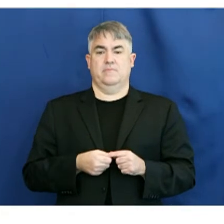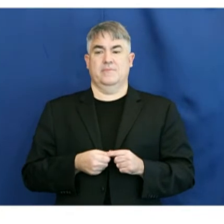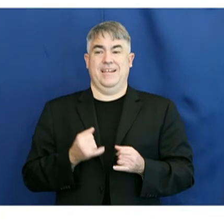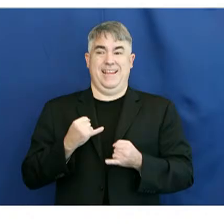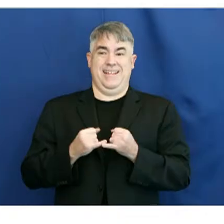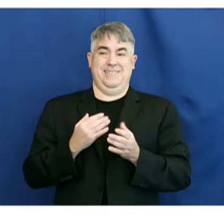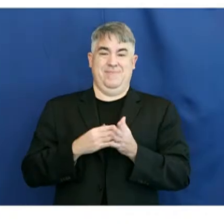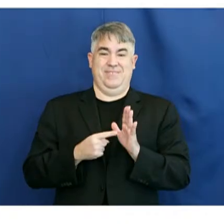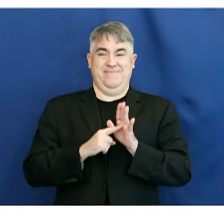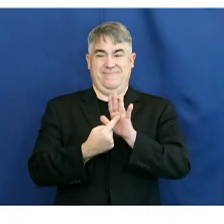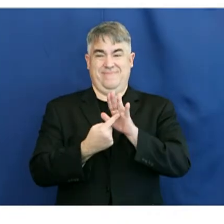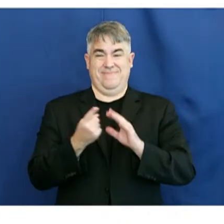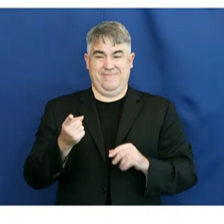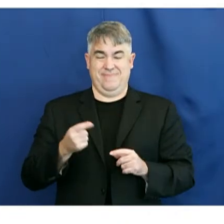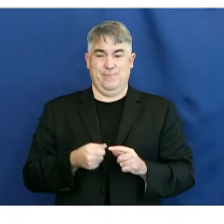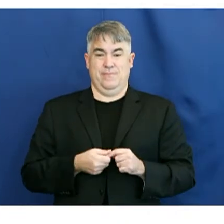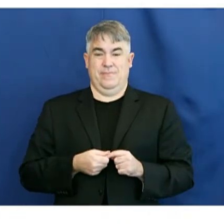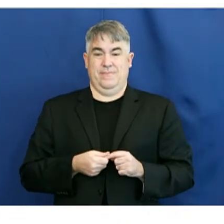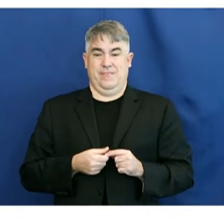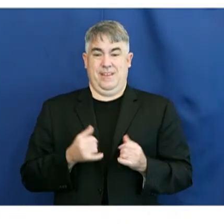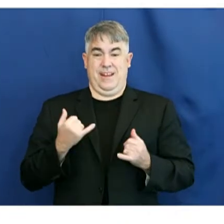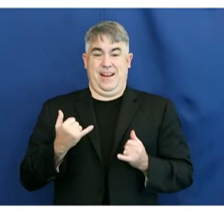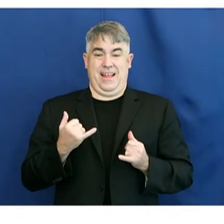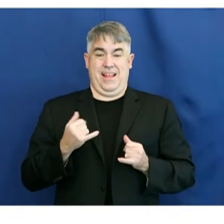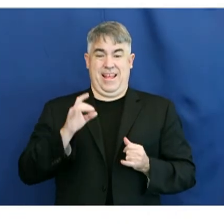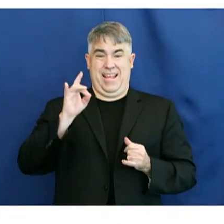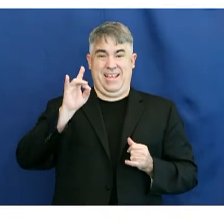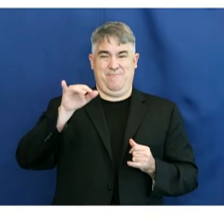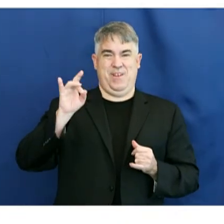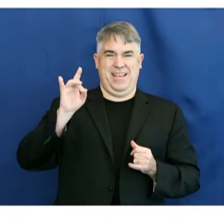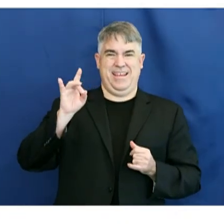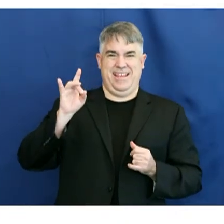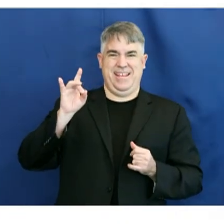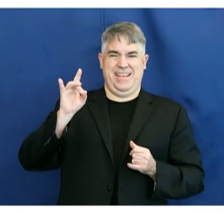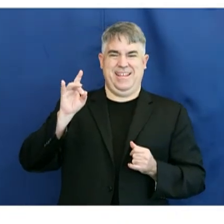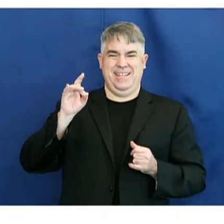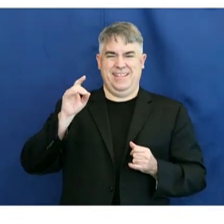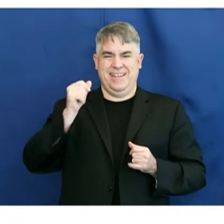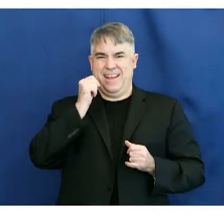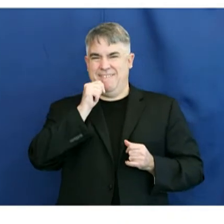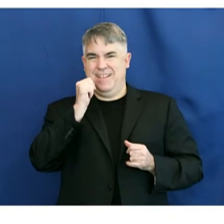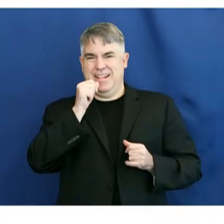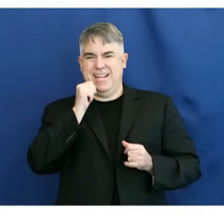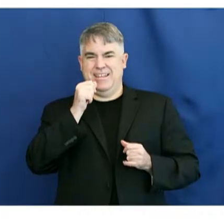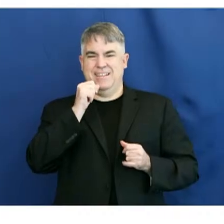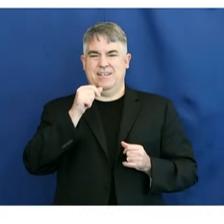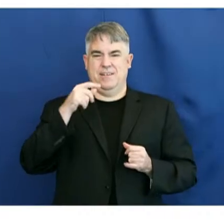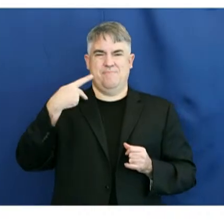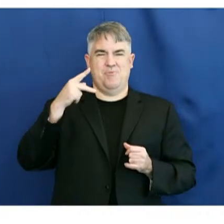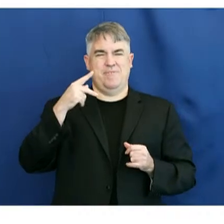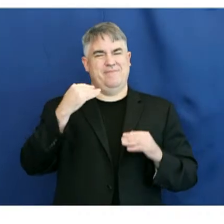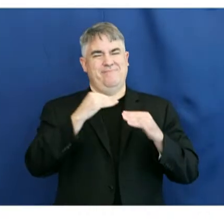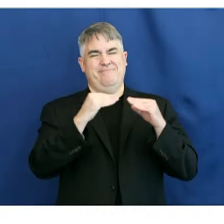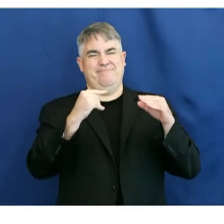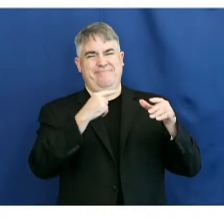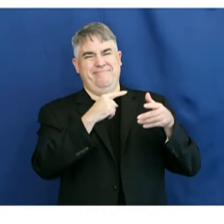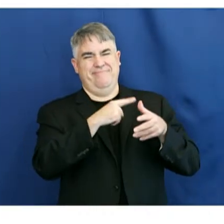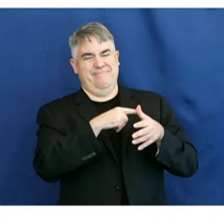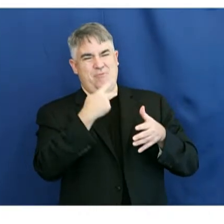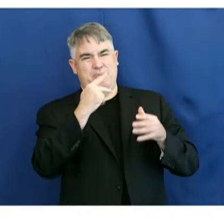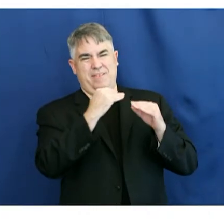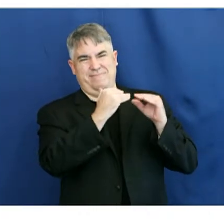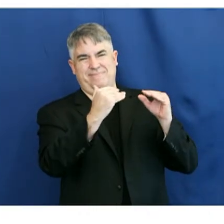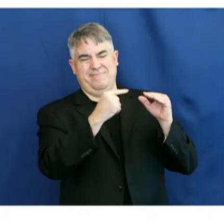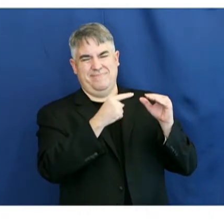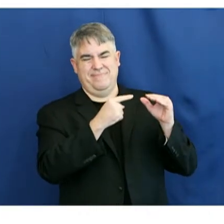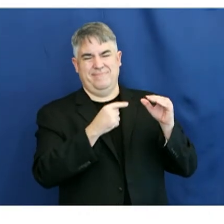monitoring metrics. You'll see right there we're at 8.8 is our adjusted case rate, almost the same as the unadjusted case rate. The